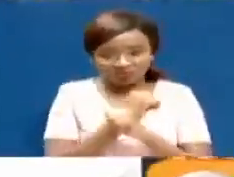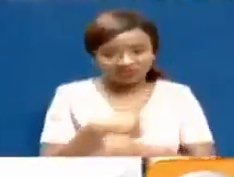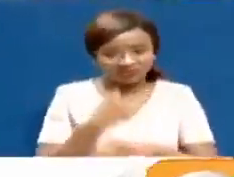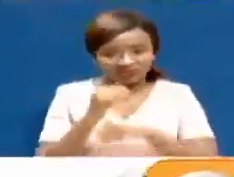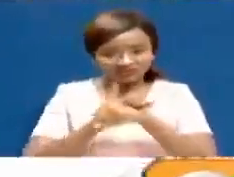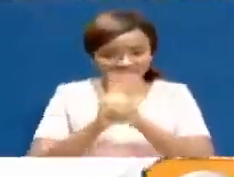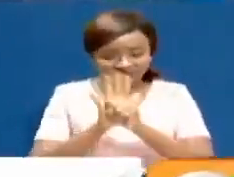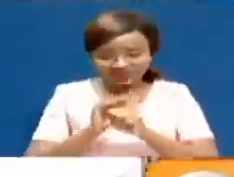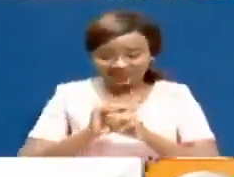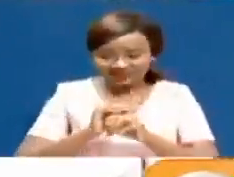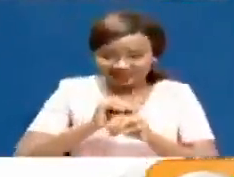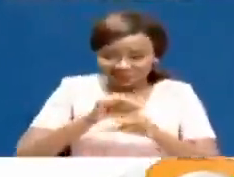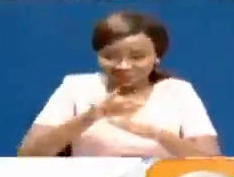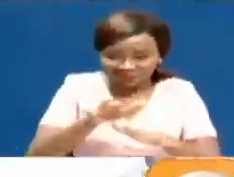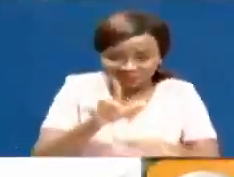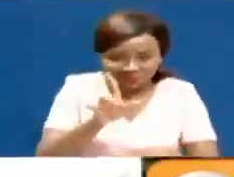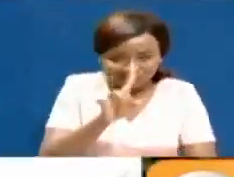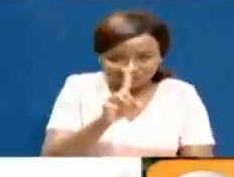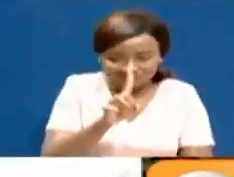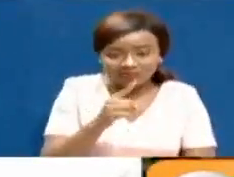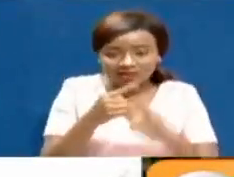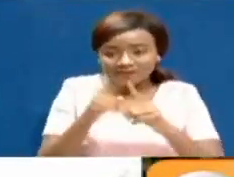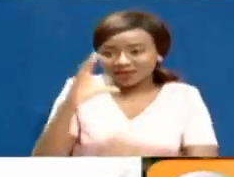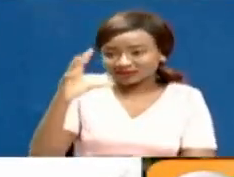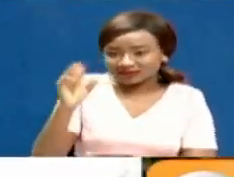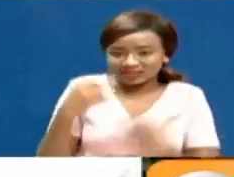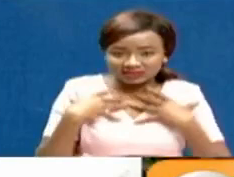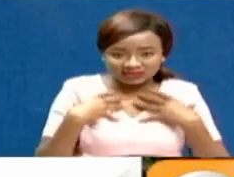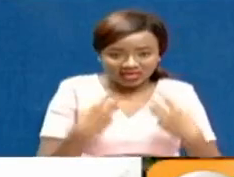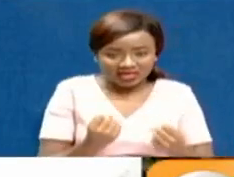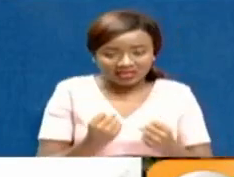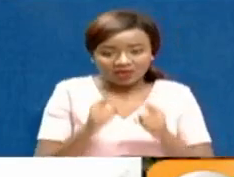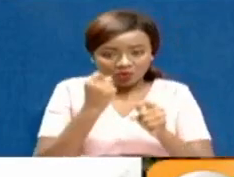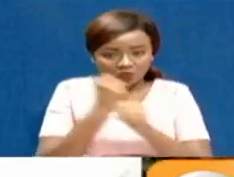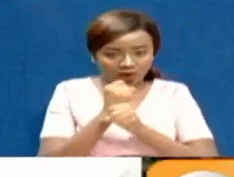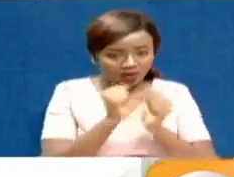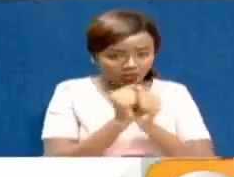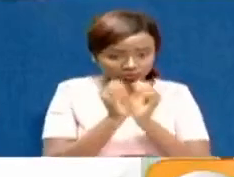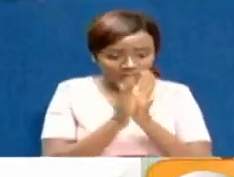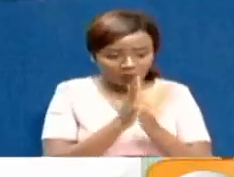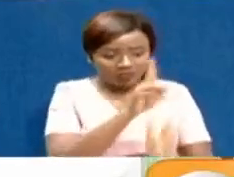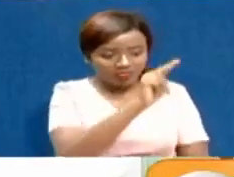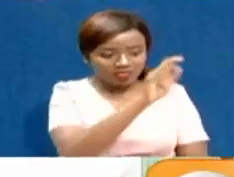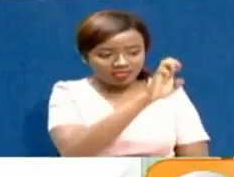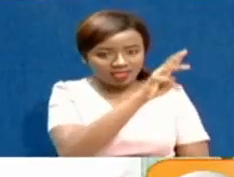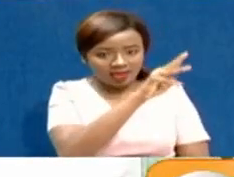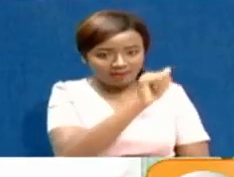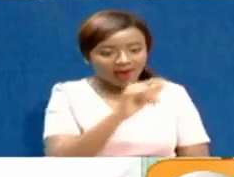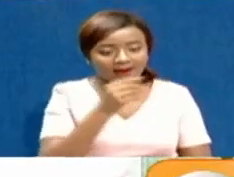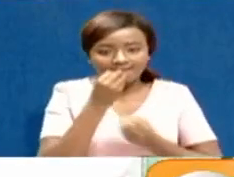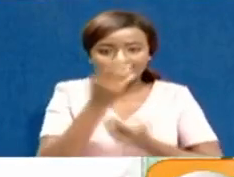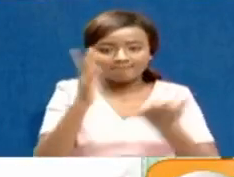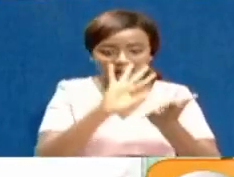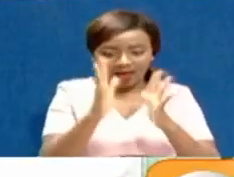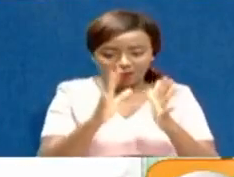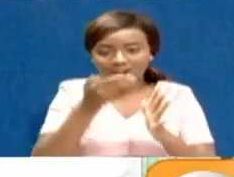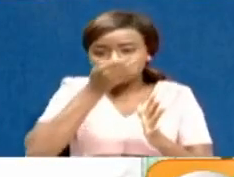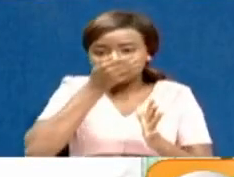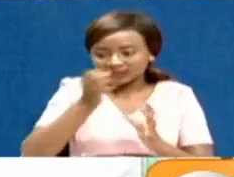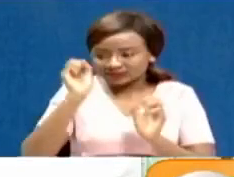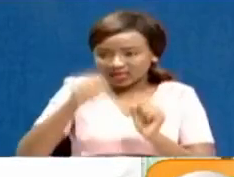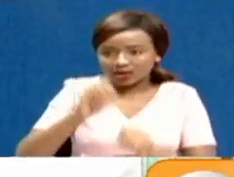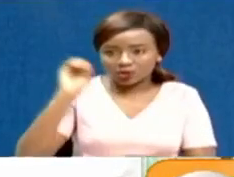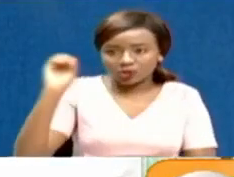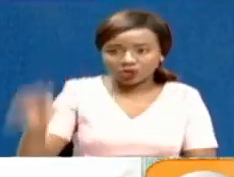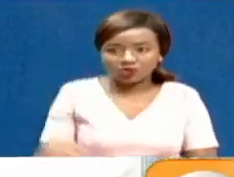more so at household levels. The Health Ministry, in conjunction with NEMA, have now released a disposal protocol on how to discard a